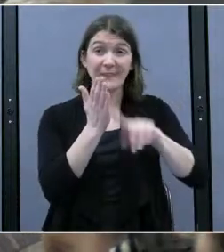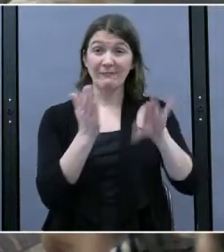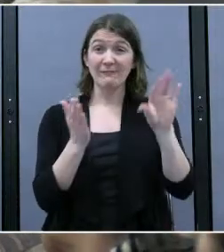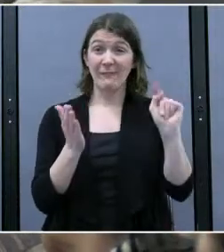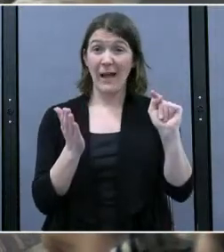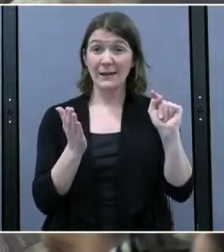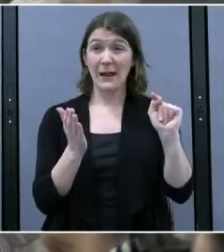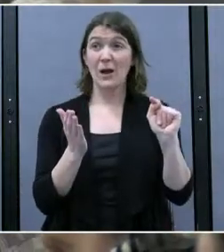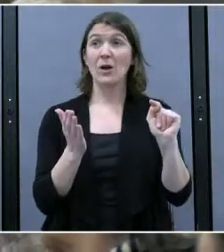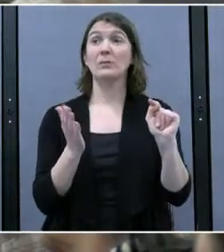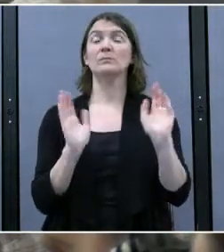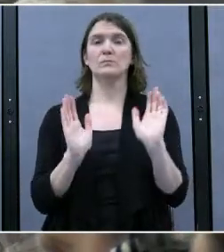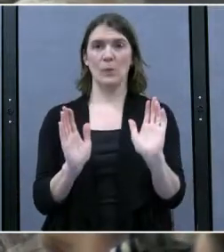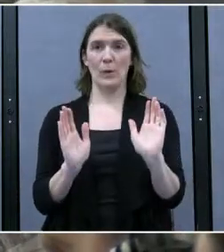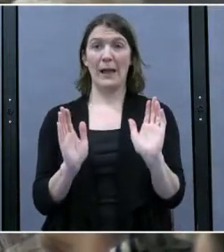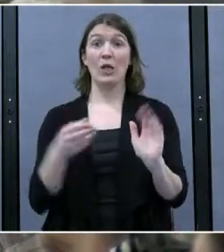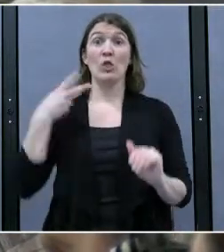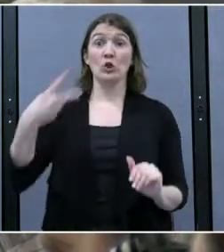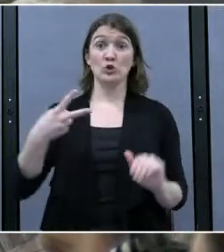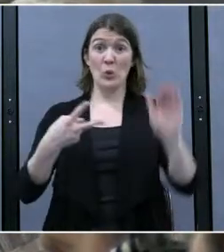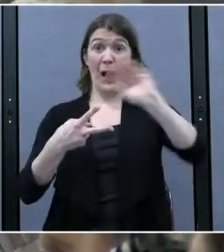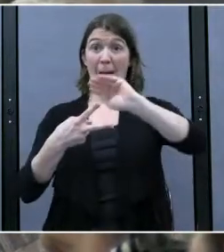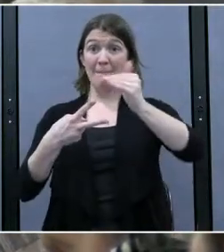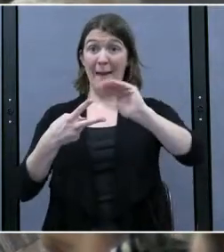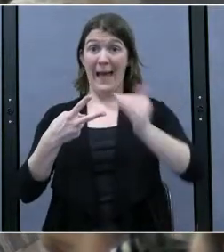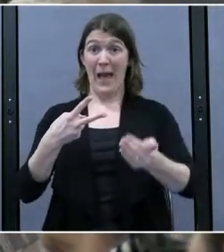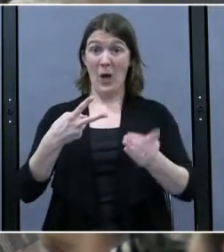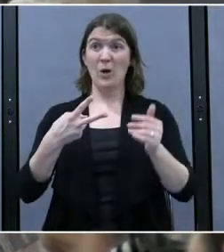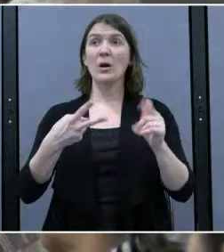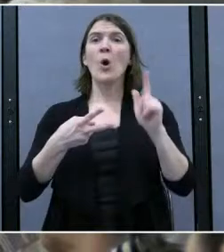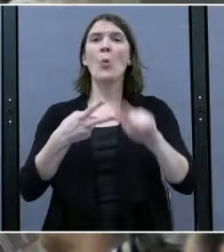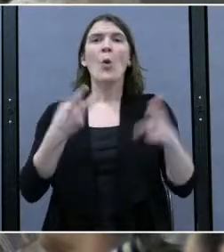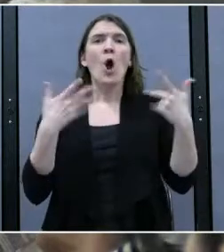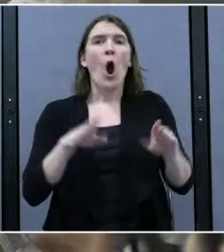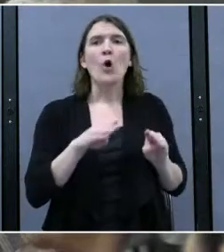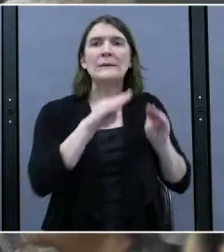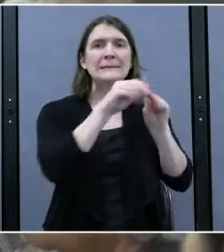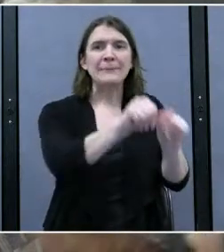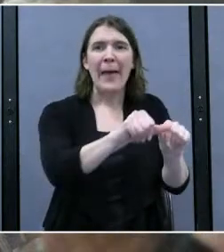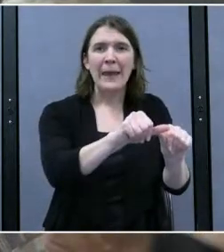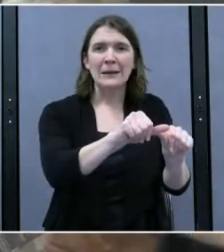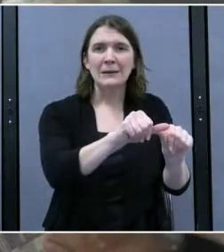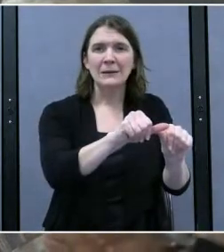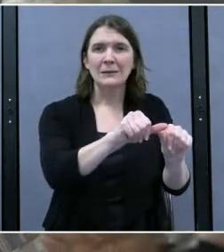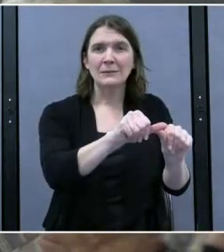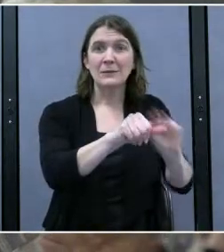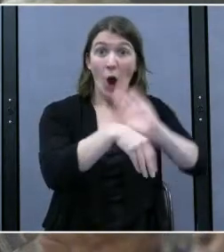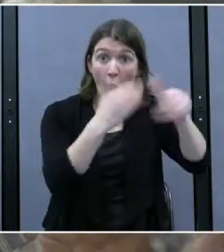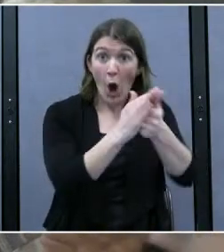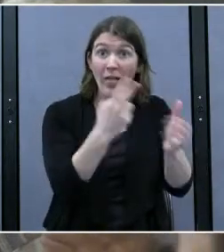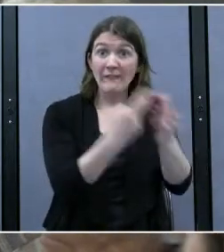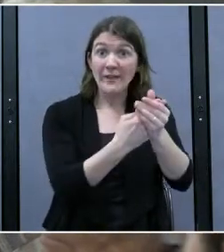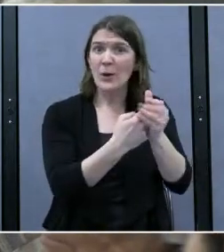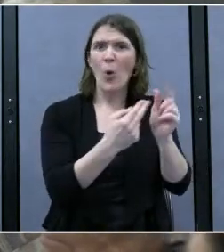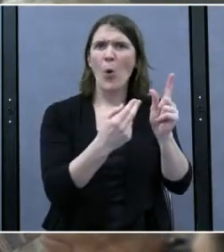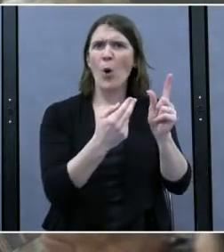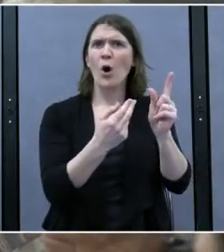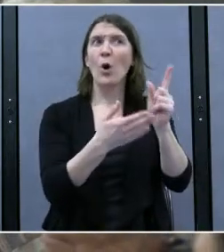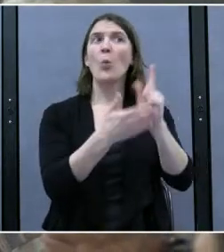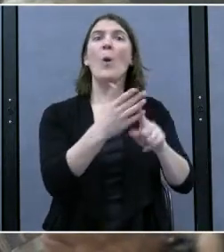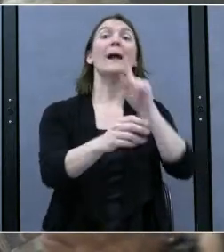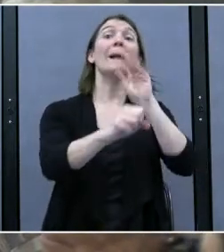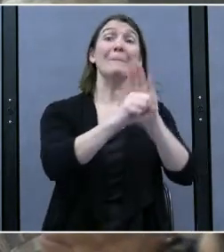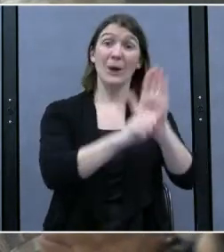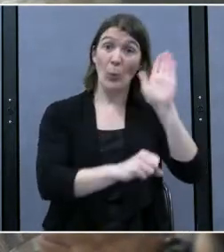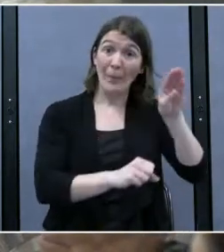is, of these two amounts, what has already been spent, what has been committed,